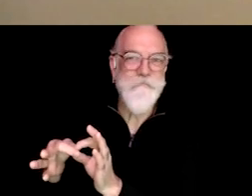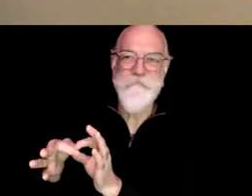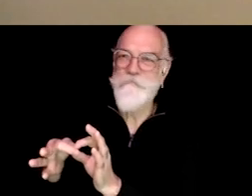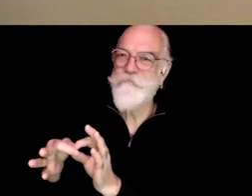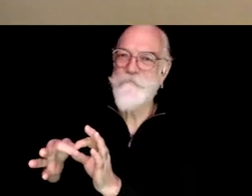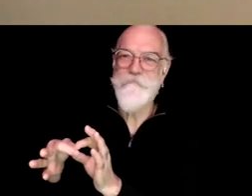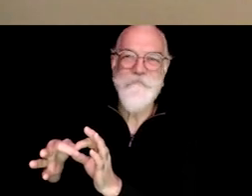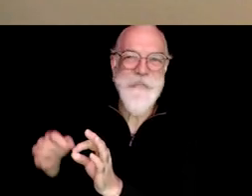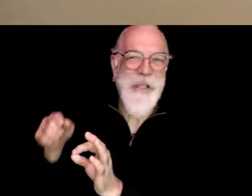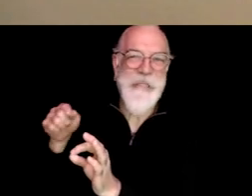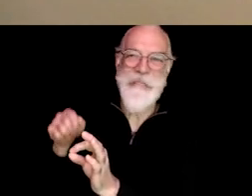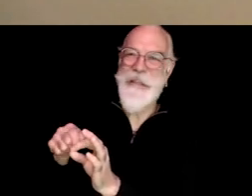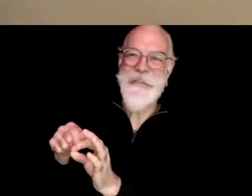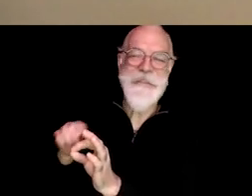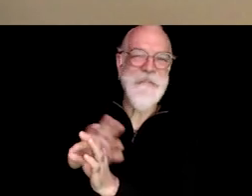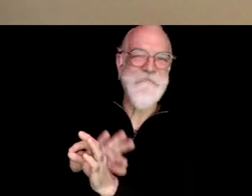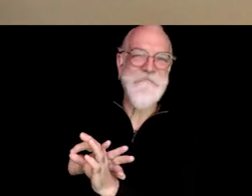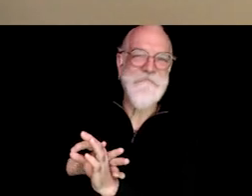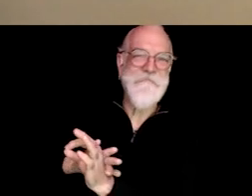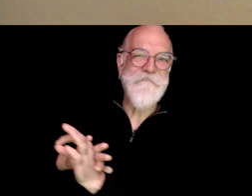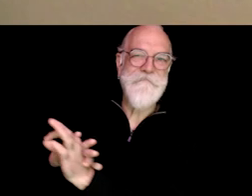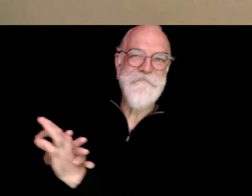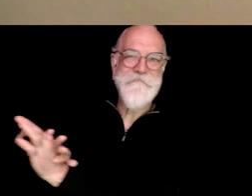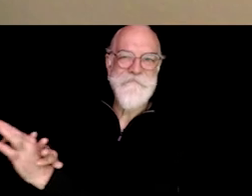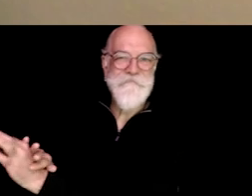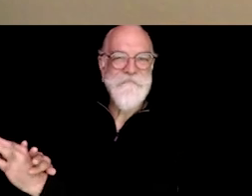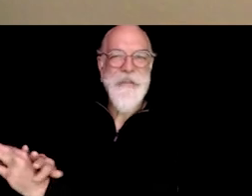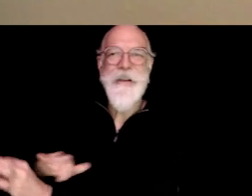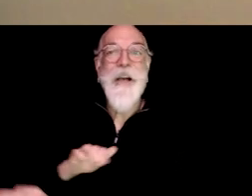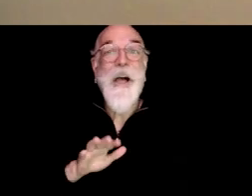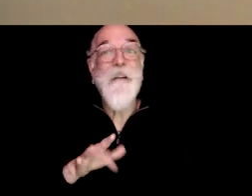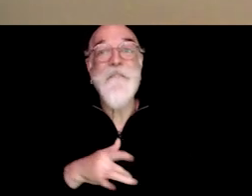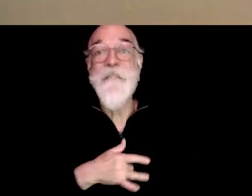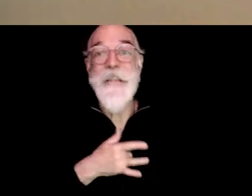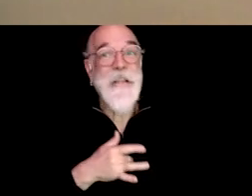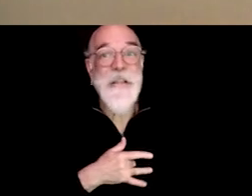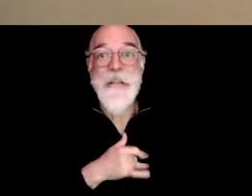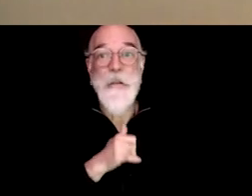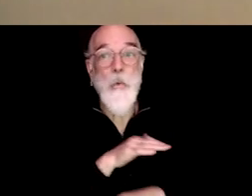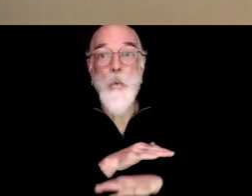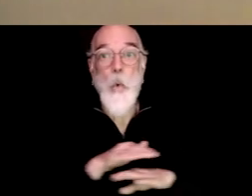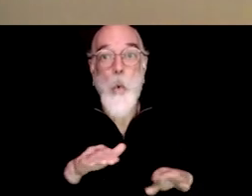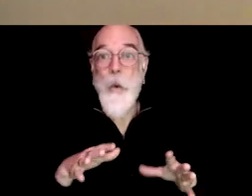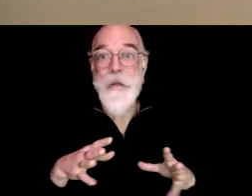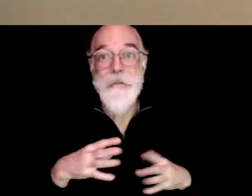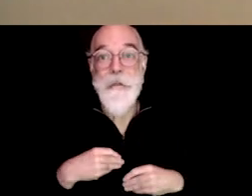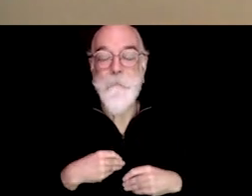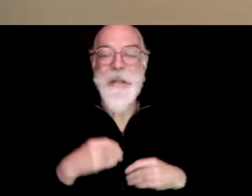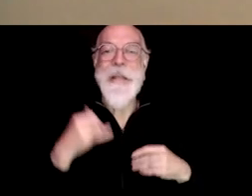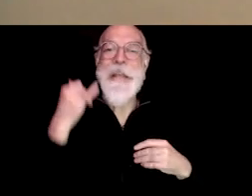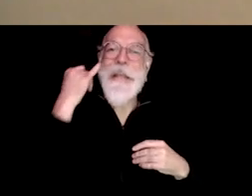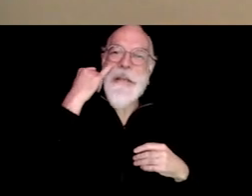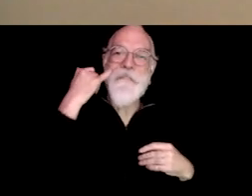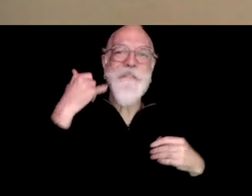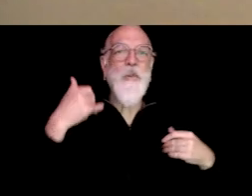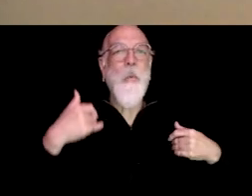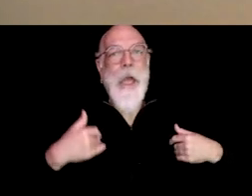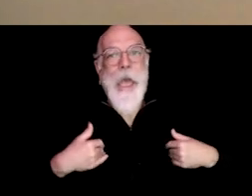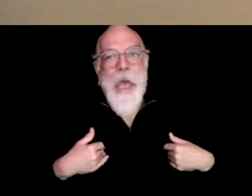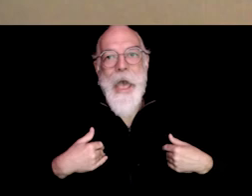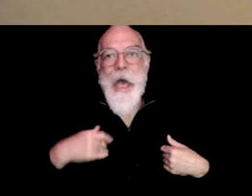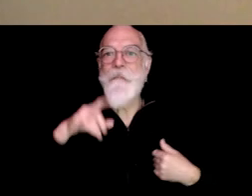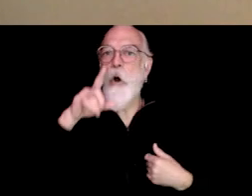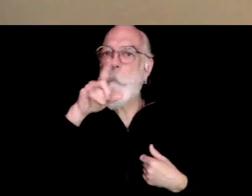would not be an acceptable feeling, because if you were to have a bird or